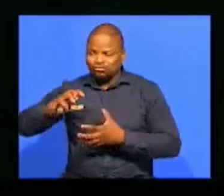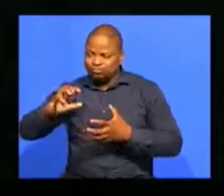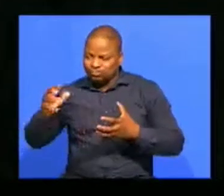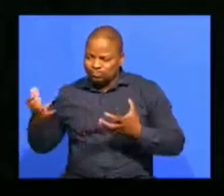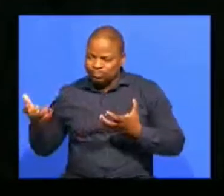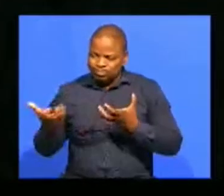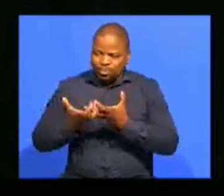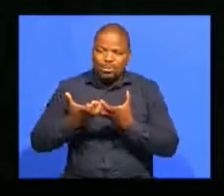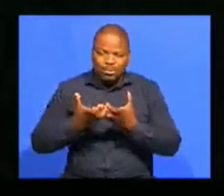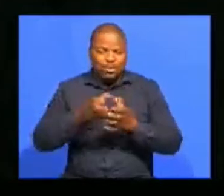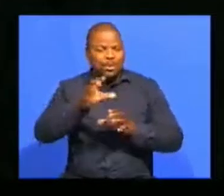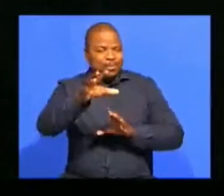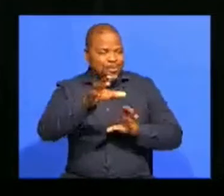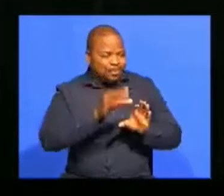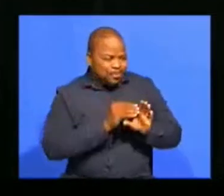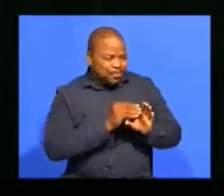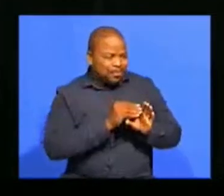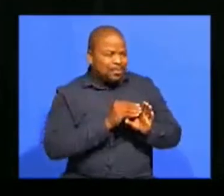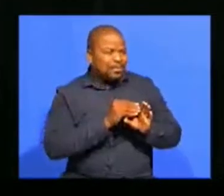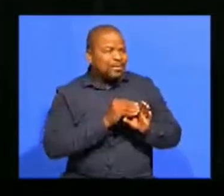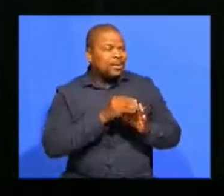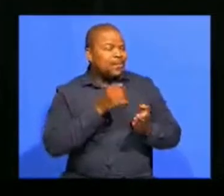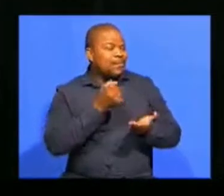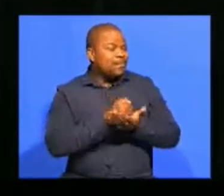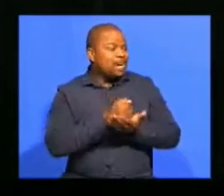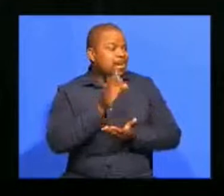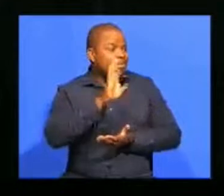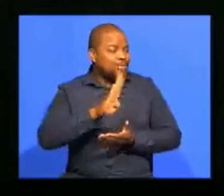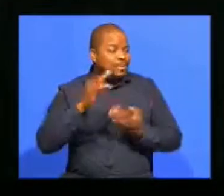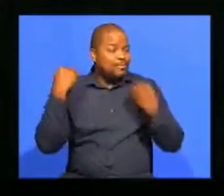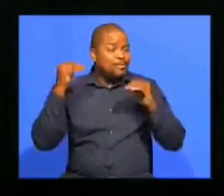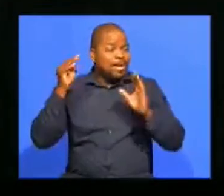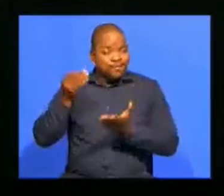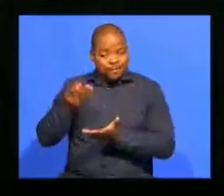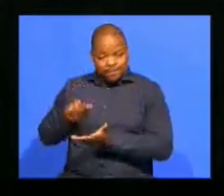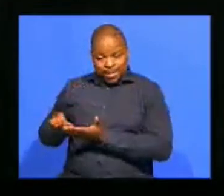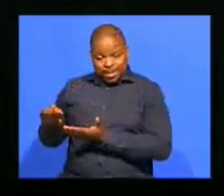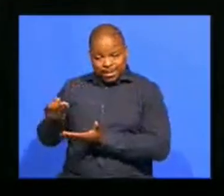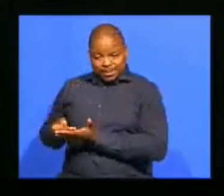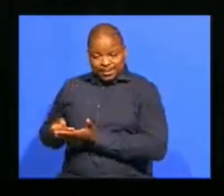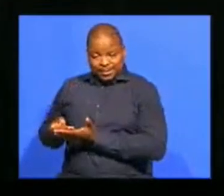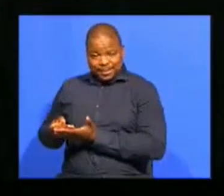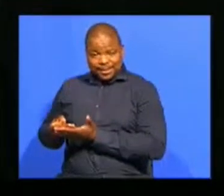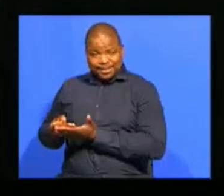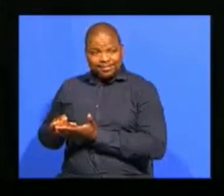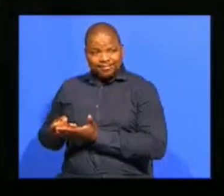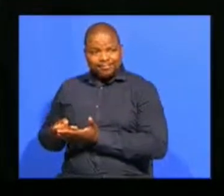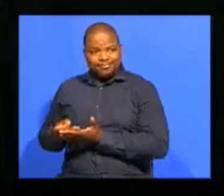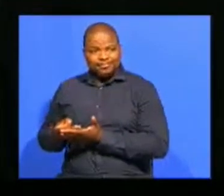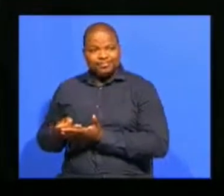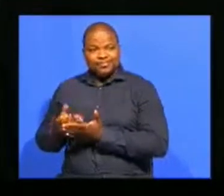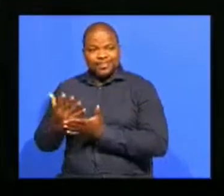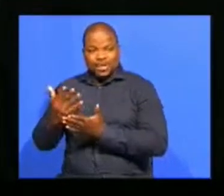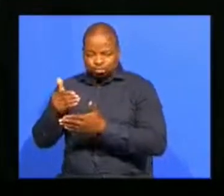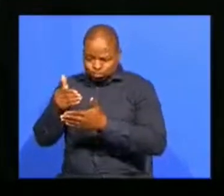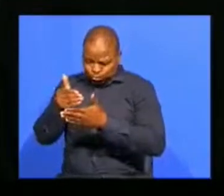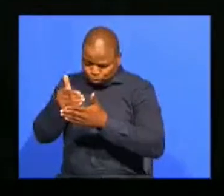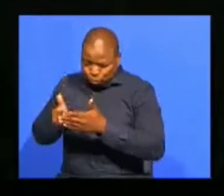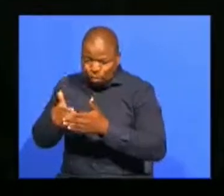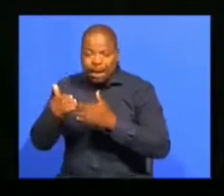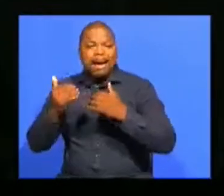engagement with the central bank, engagement with the Ministry of Finance. And so we've come much